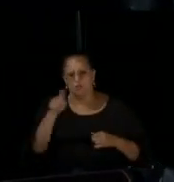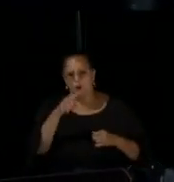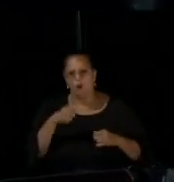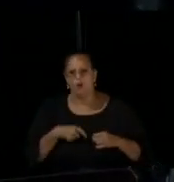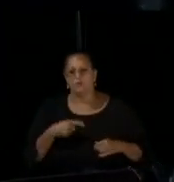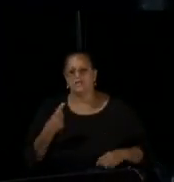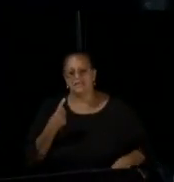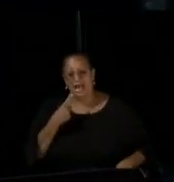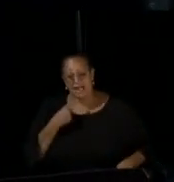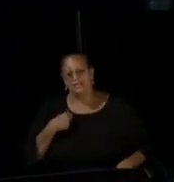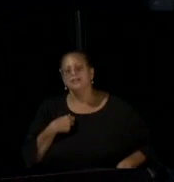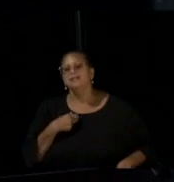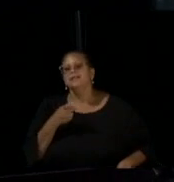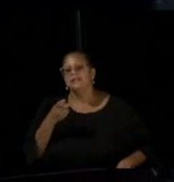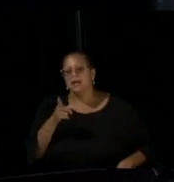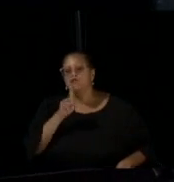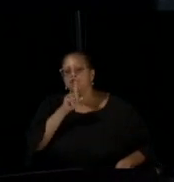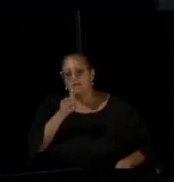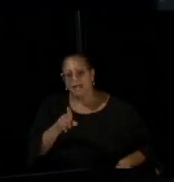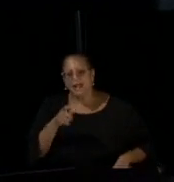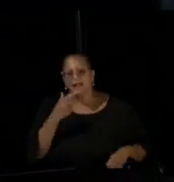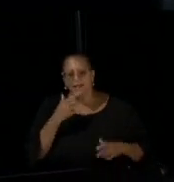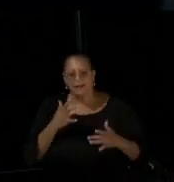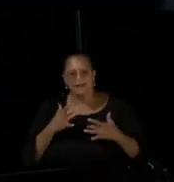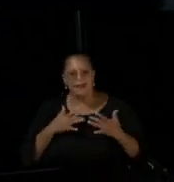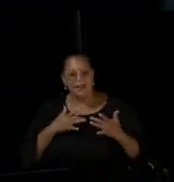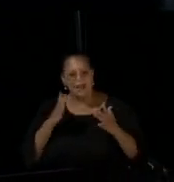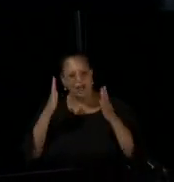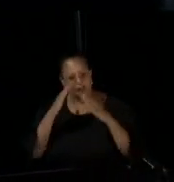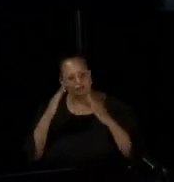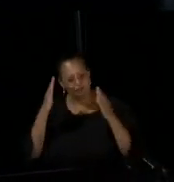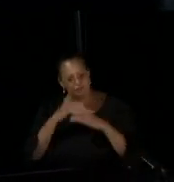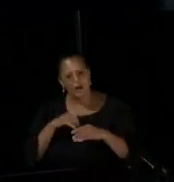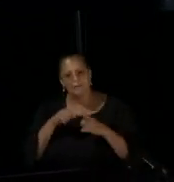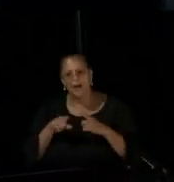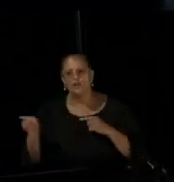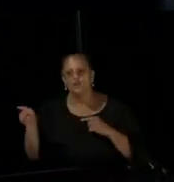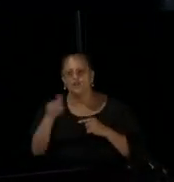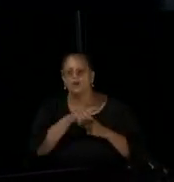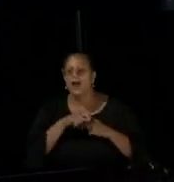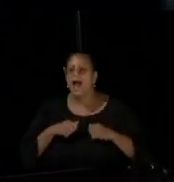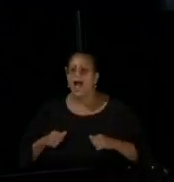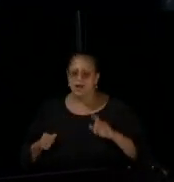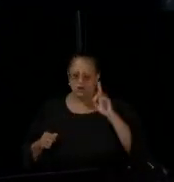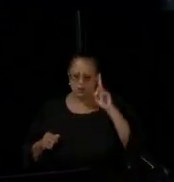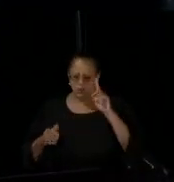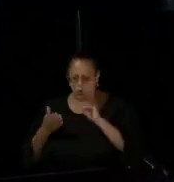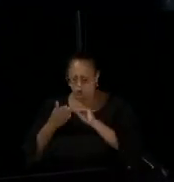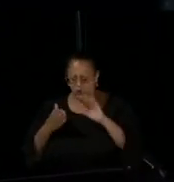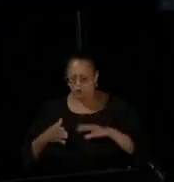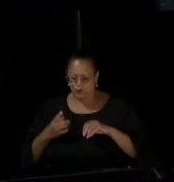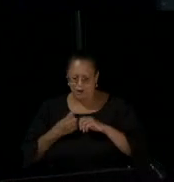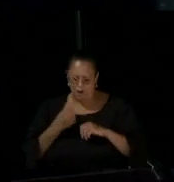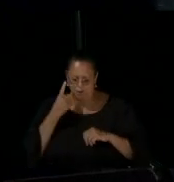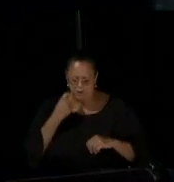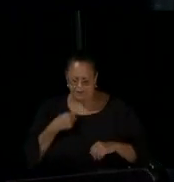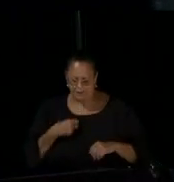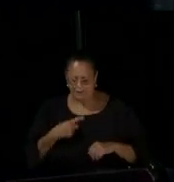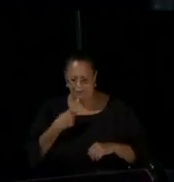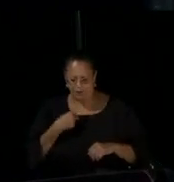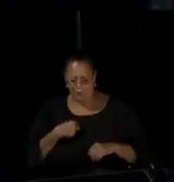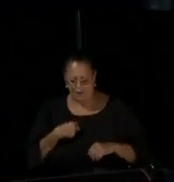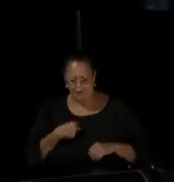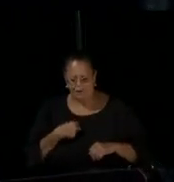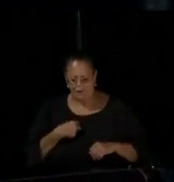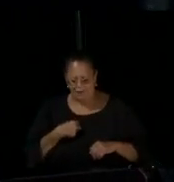they really and truly do care about you. And as one student mentioned to me recently, he said